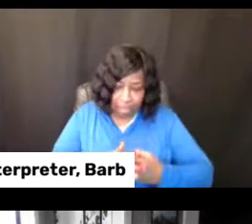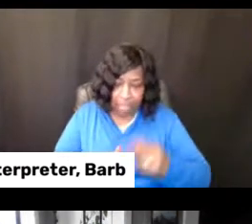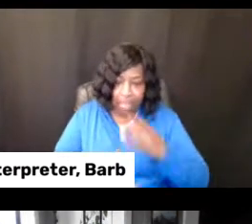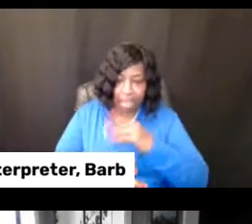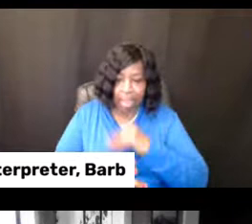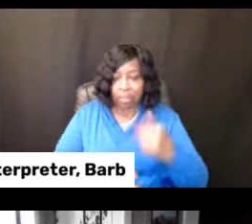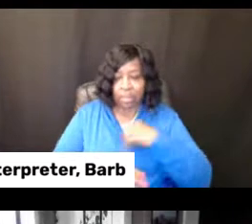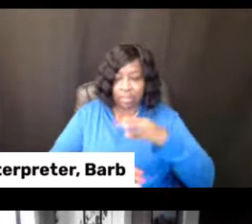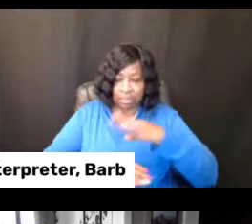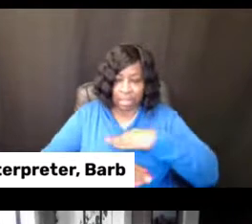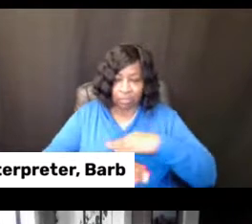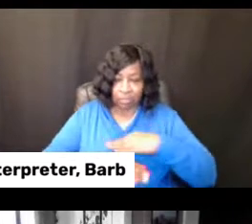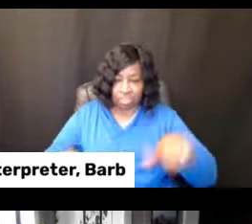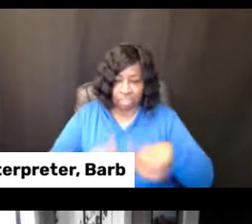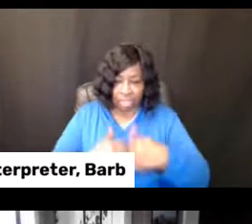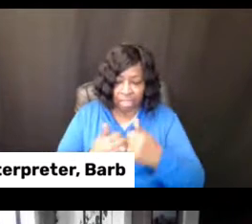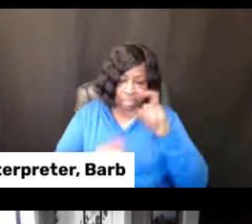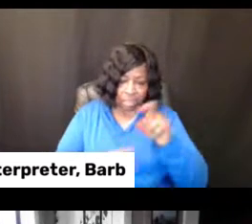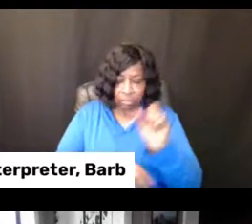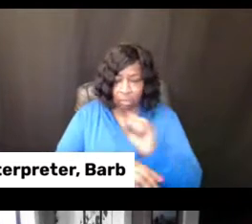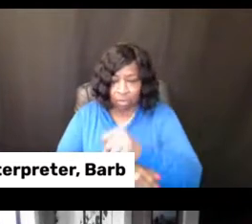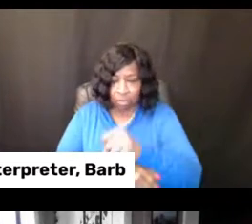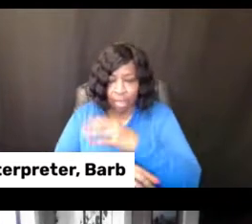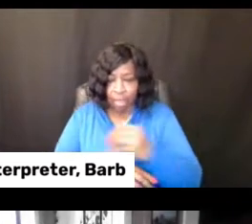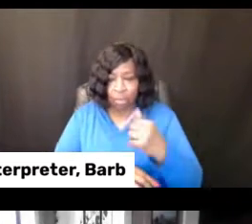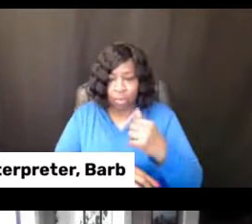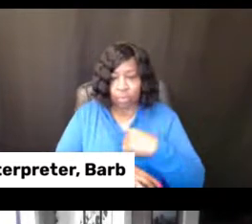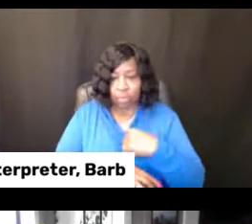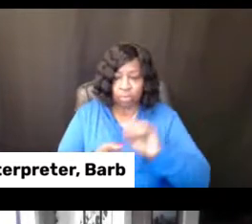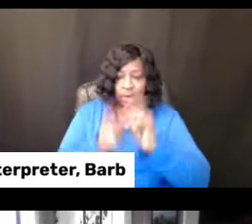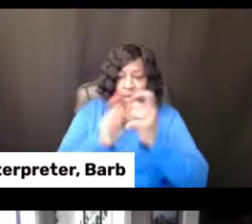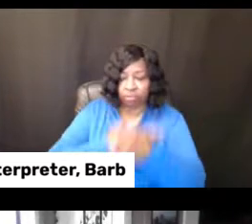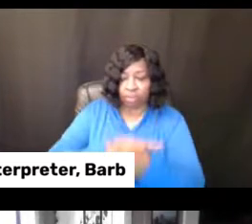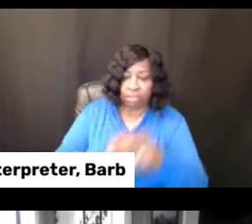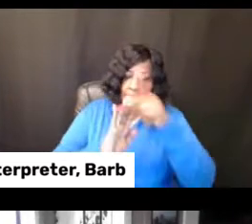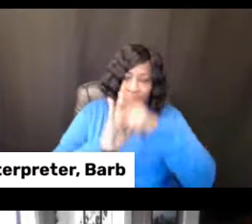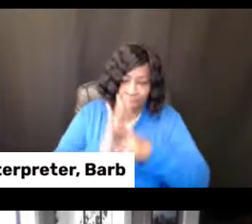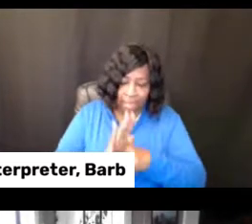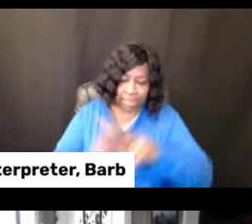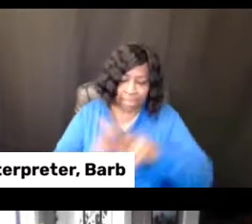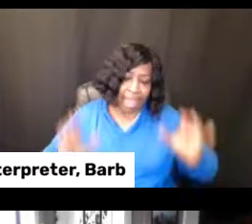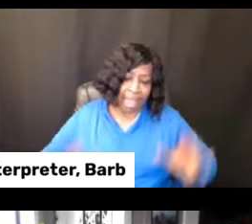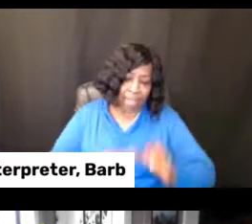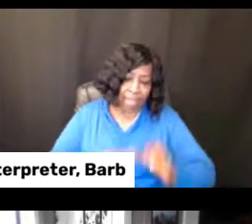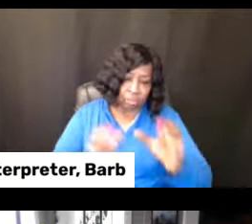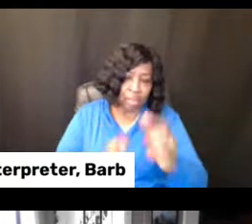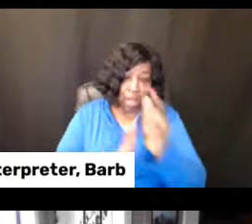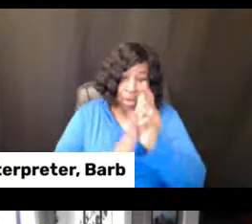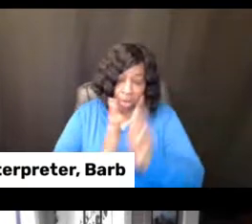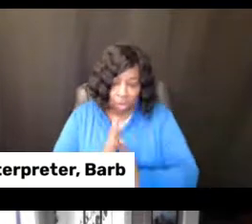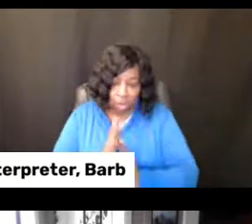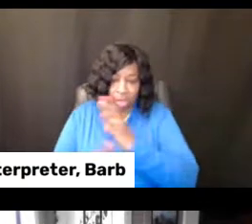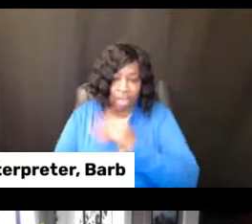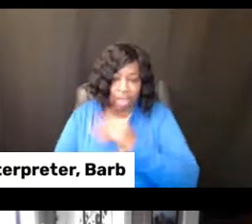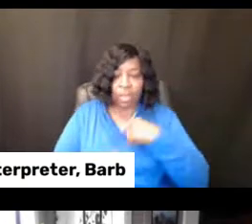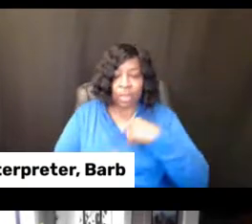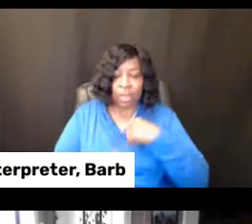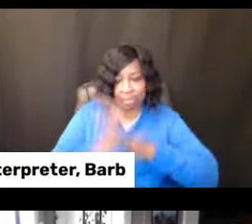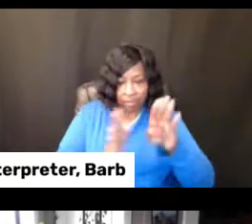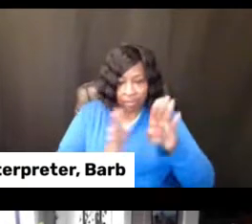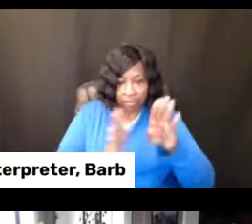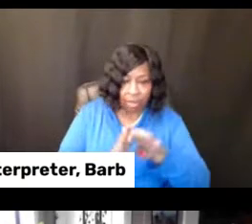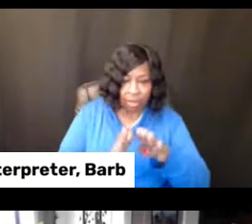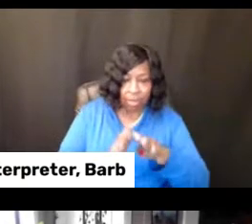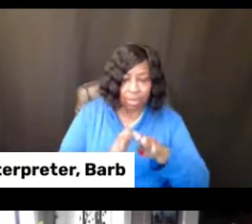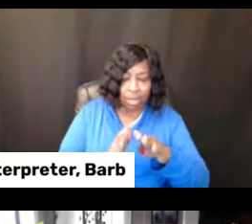that need to be overcome. And we translate that into policy, into actionable legislation. And we develop campaigns to win